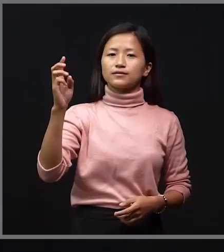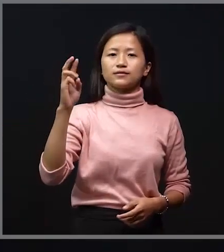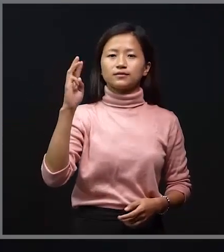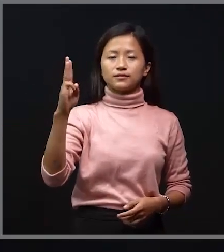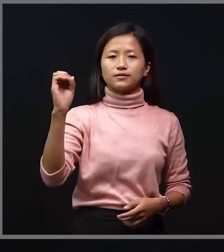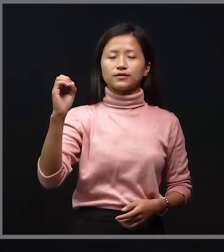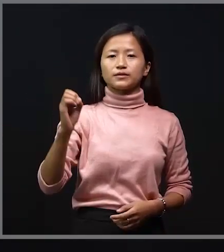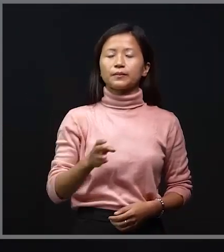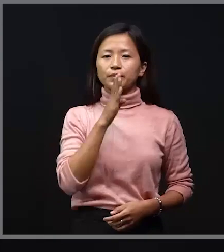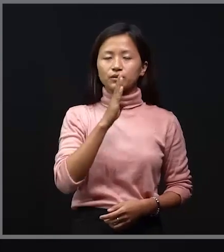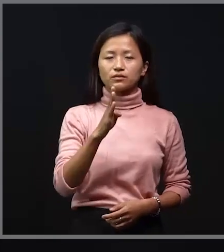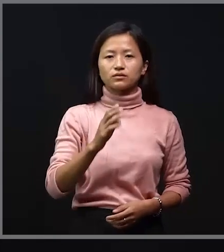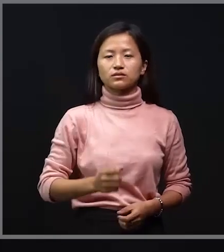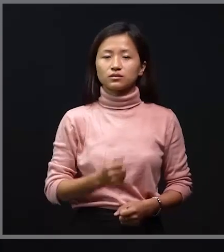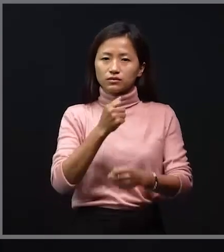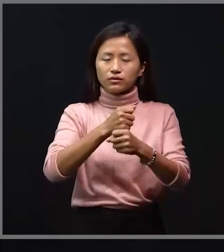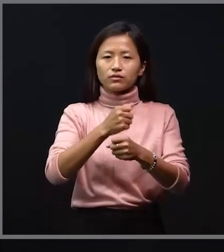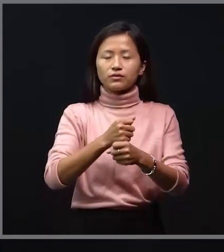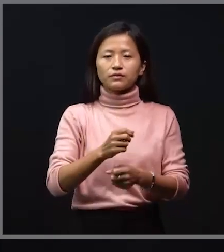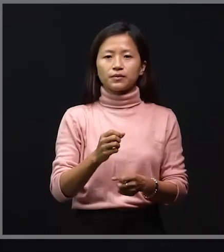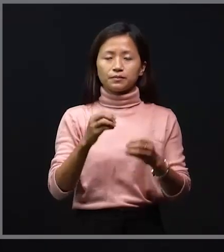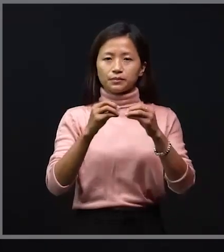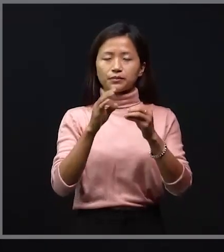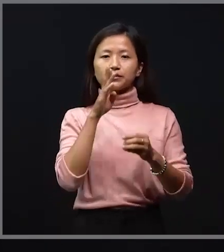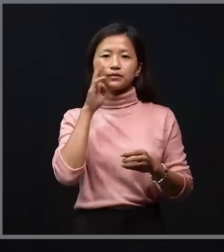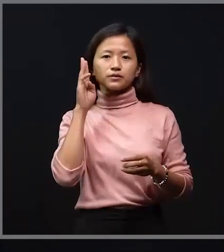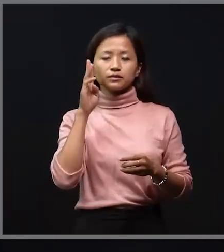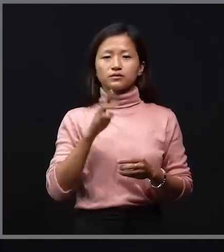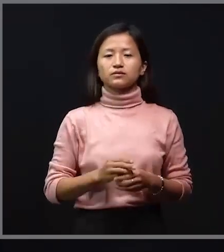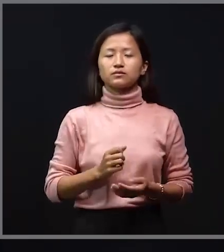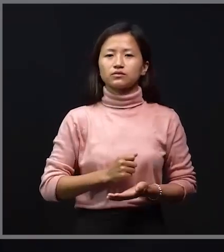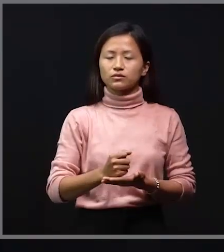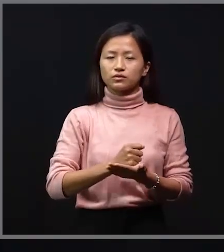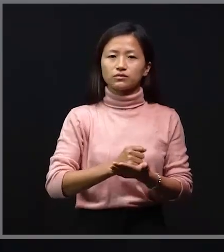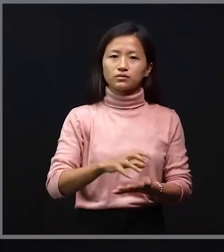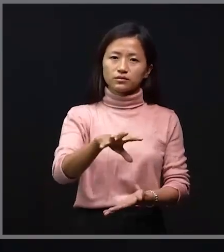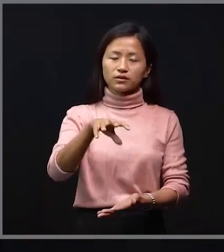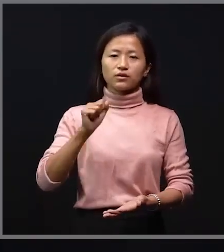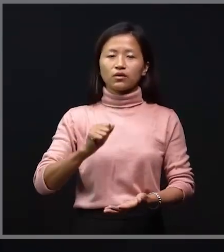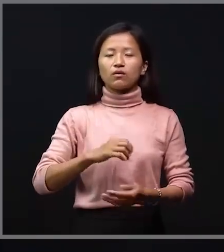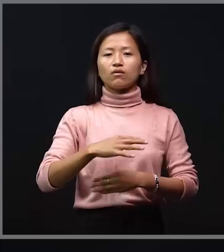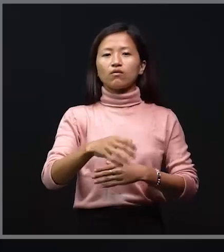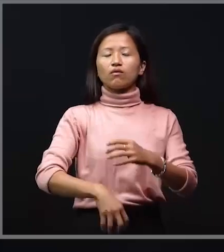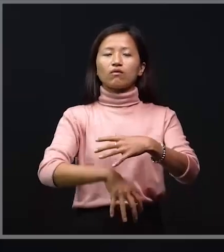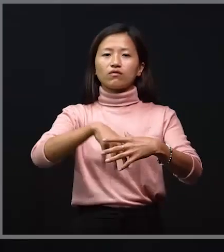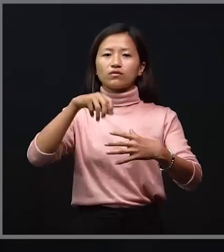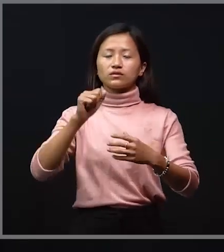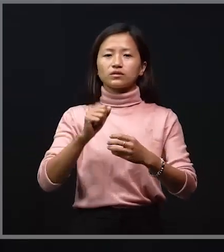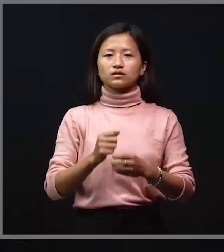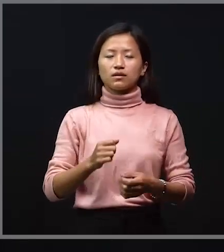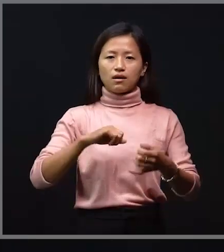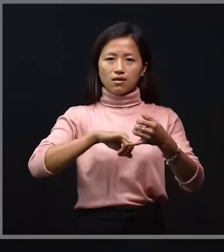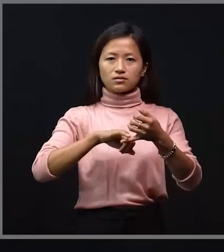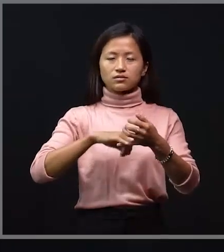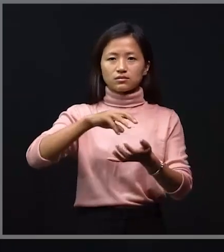was because the government, the British government, they had tried to take over the production of salt. Okay,